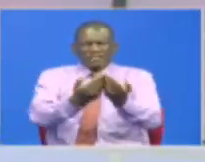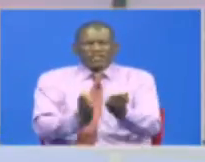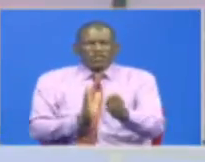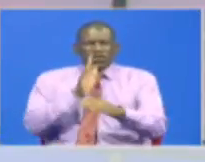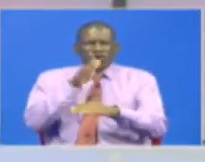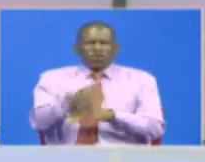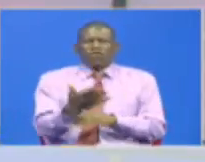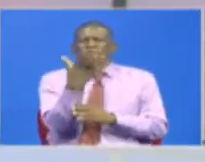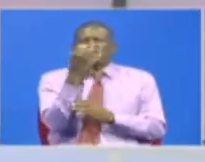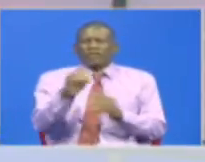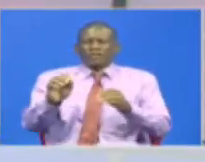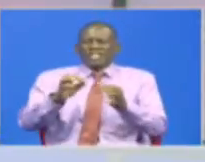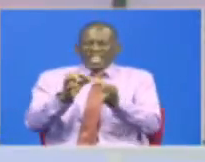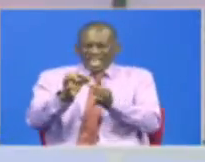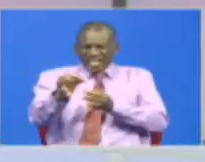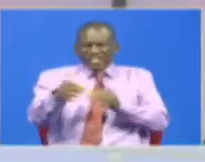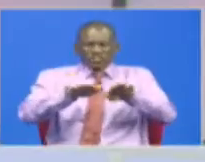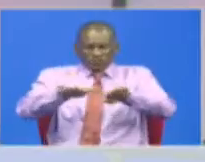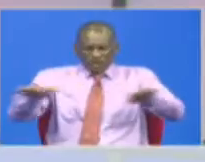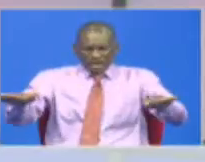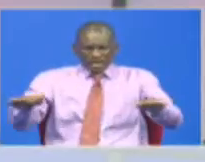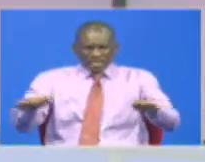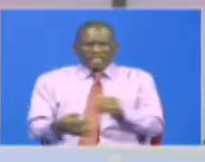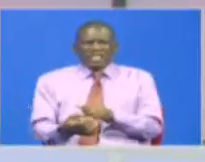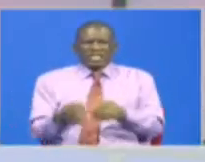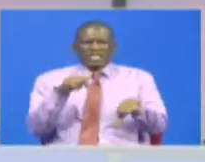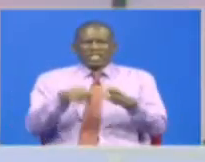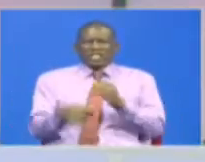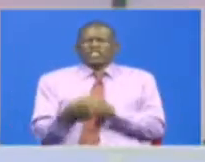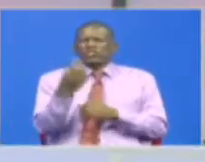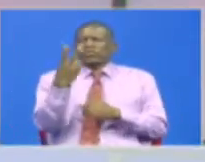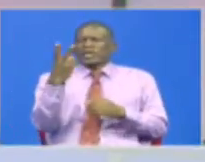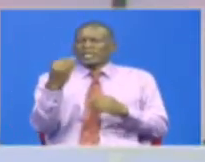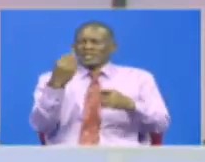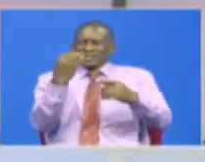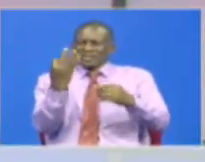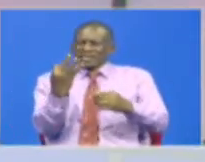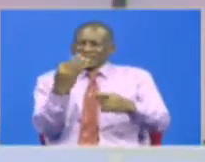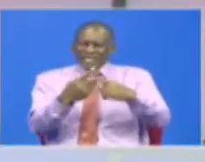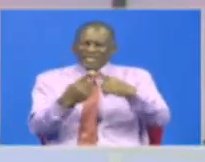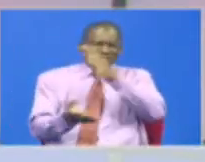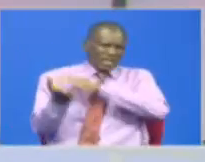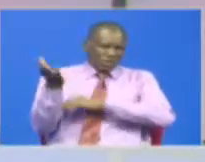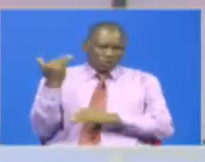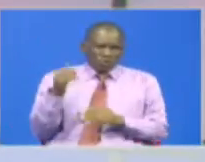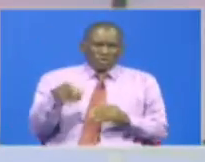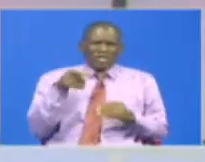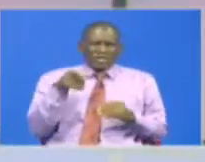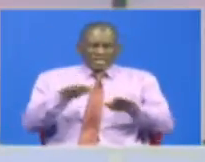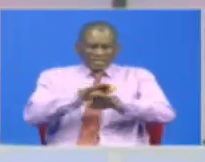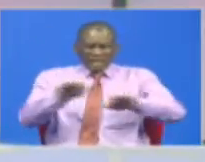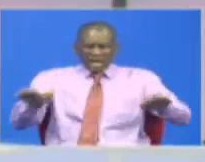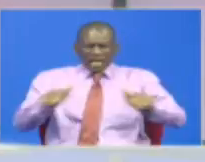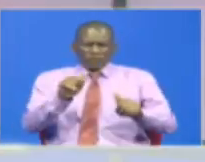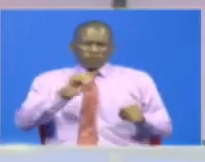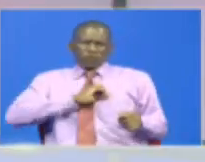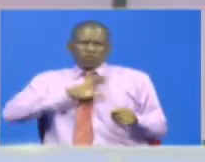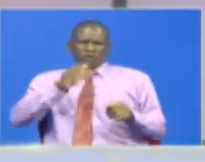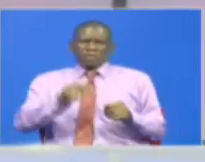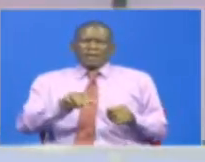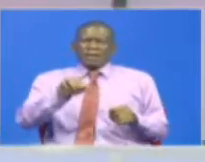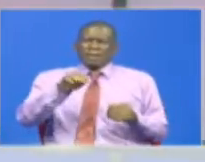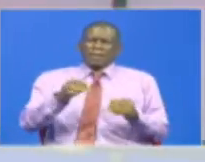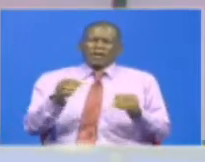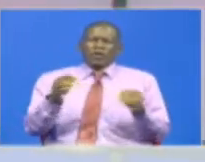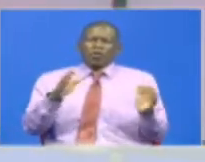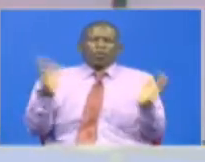50 acres of land some 23 years ago. Now, the piece of land, which belongs to the Met Department,